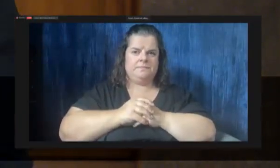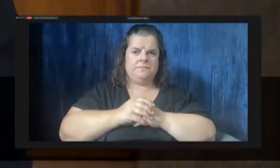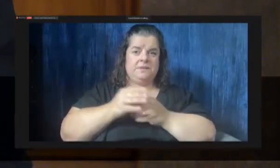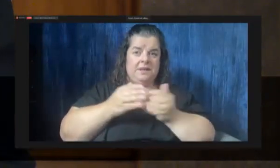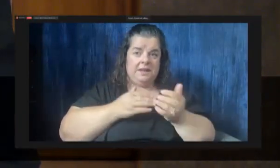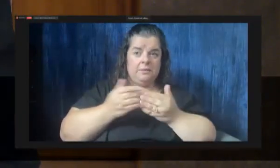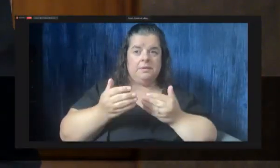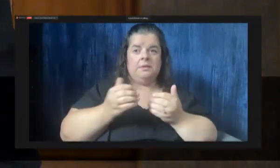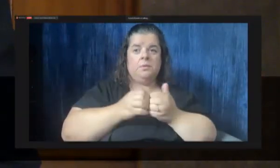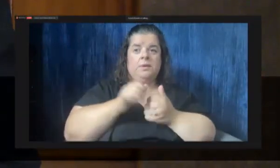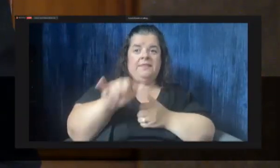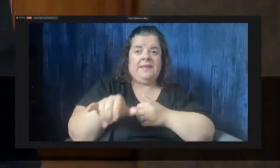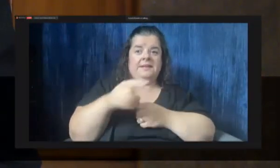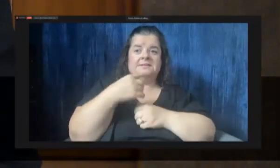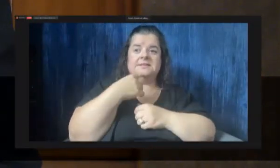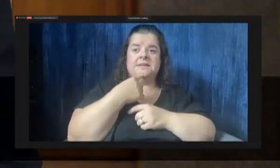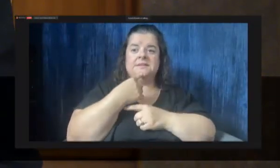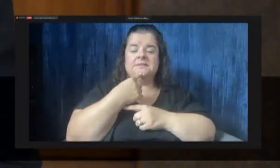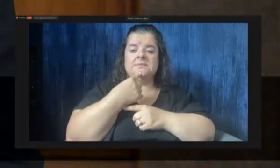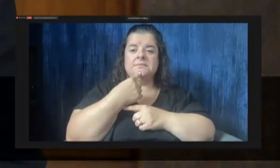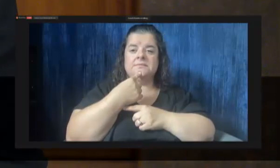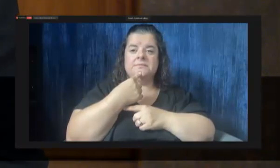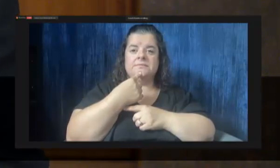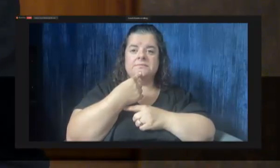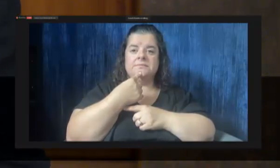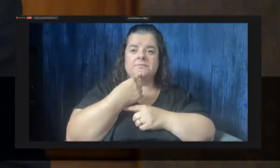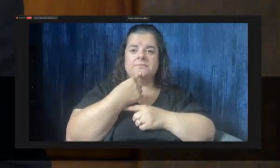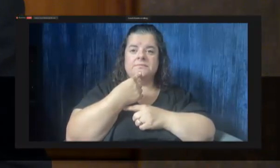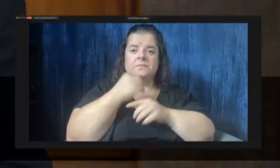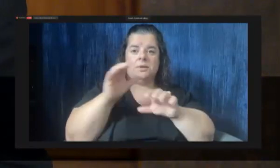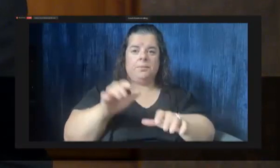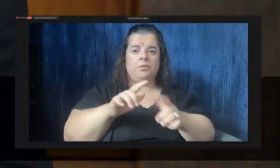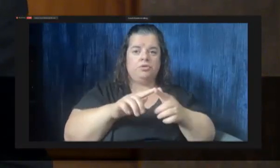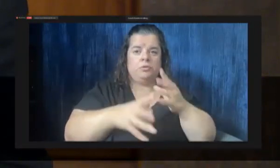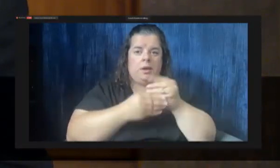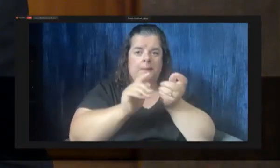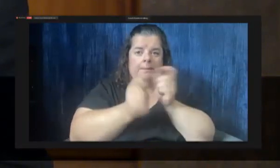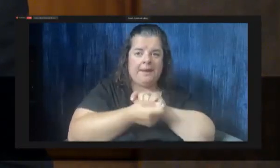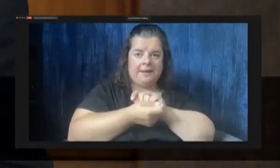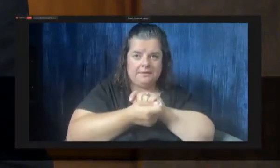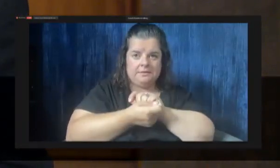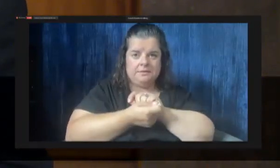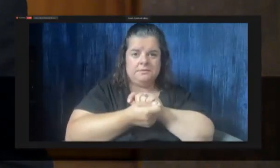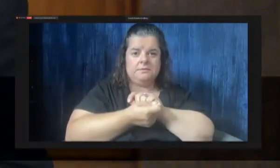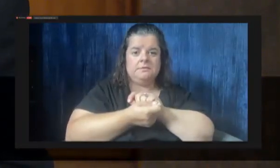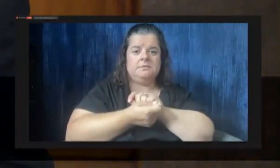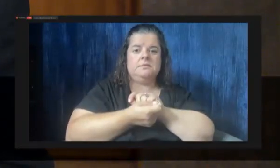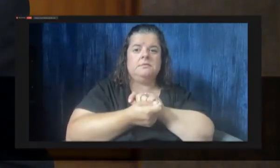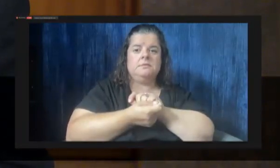that all said, motion to amend. Second.